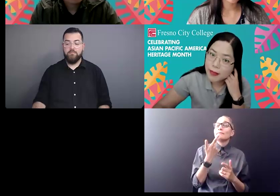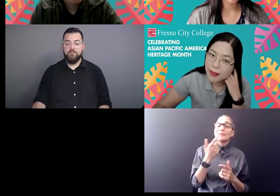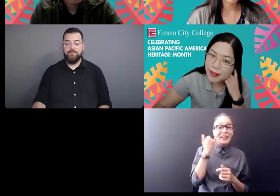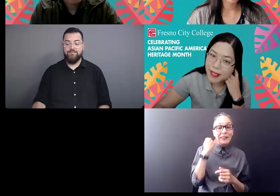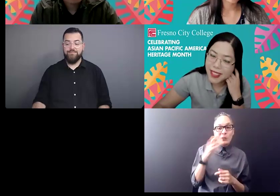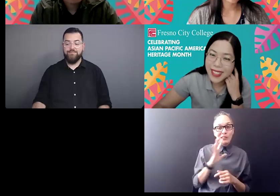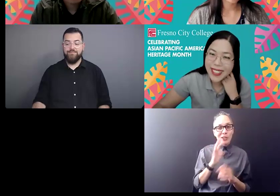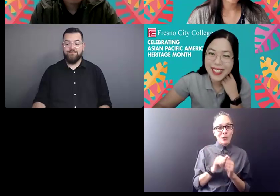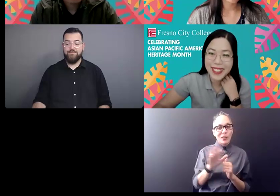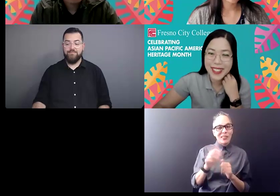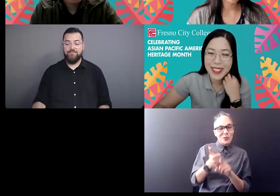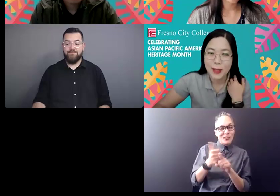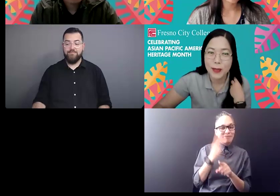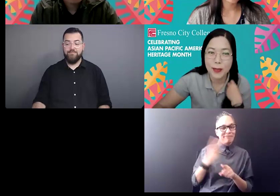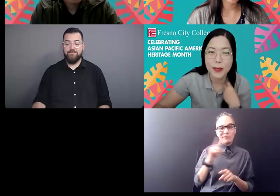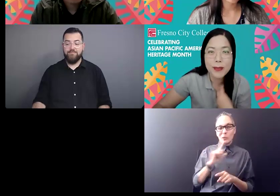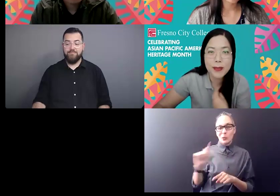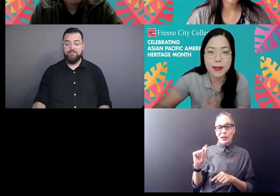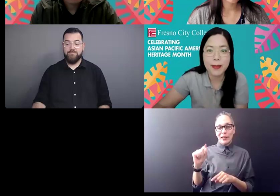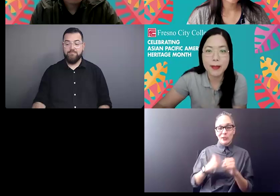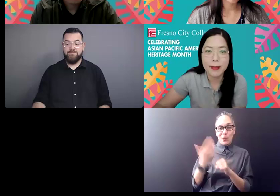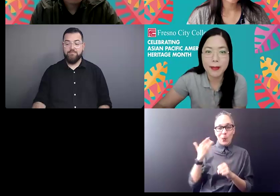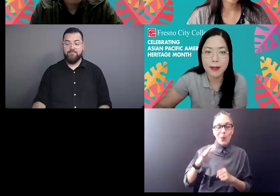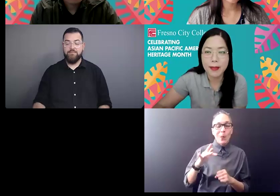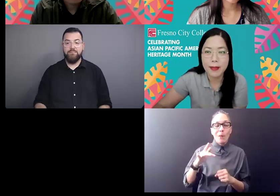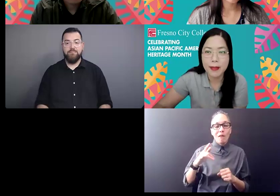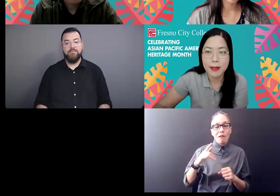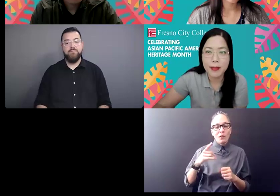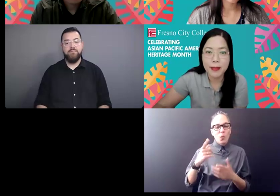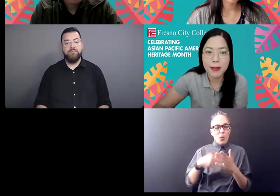self, some advice, what would you say?